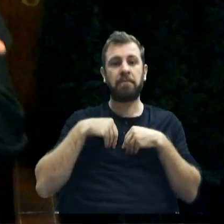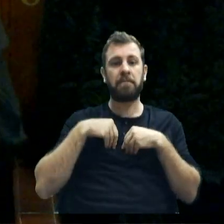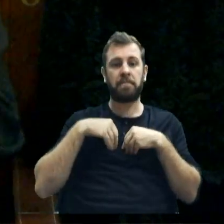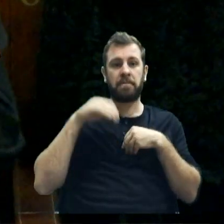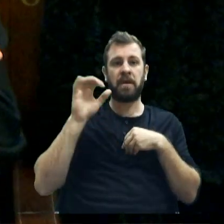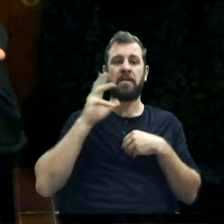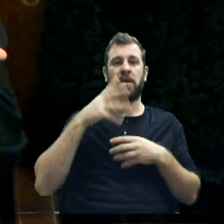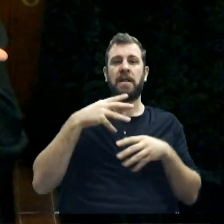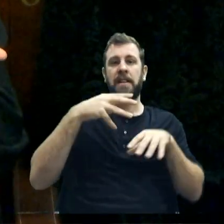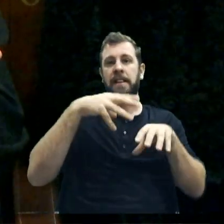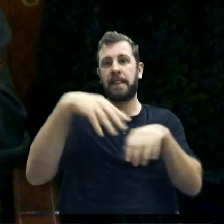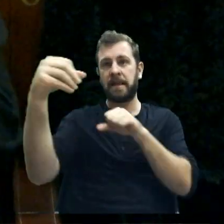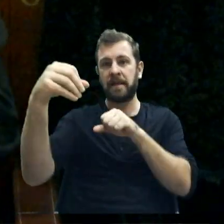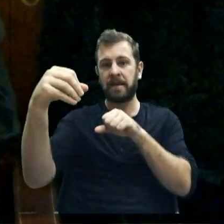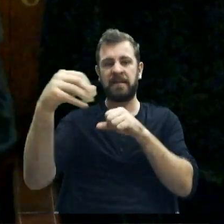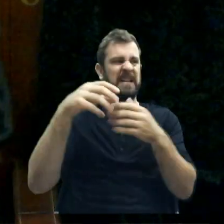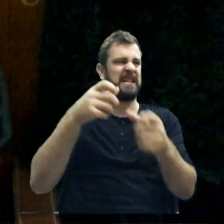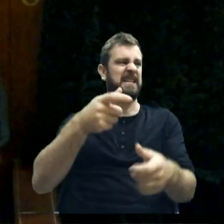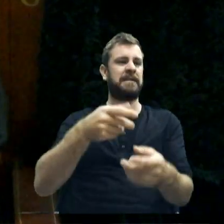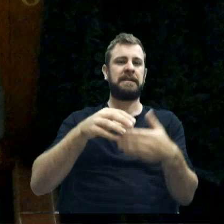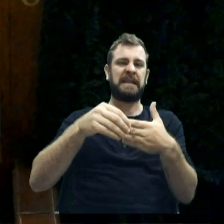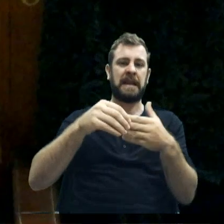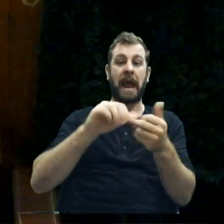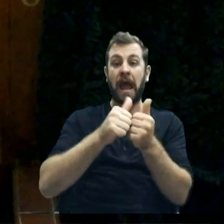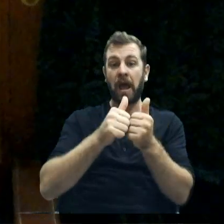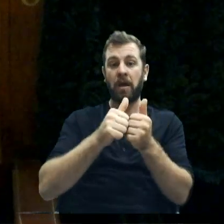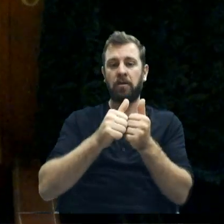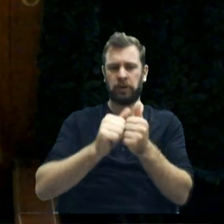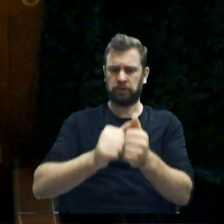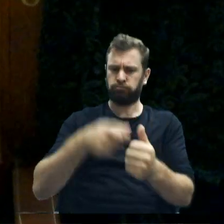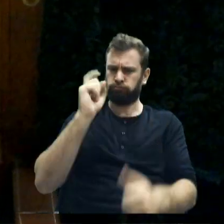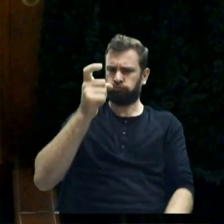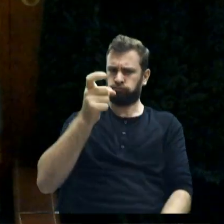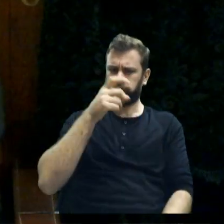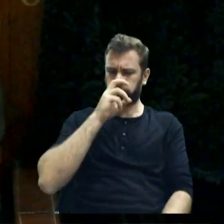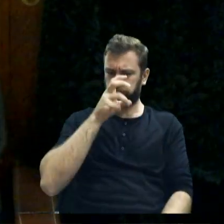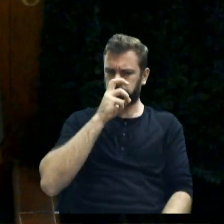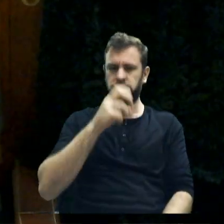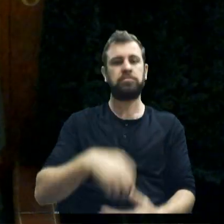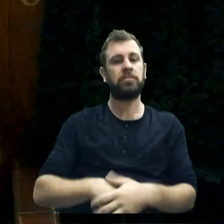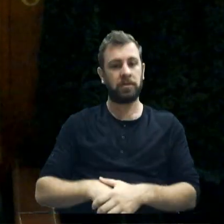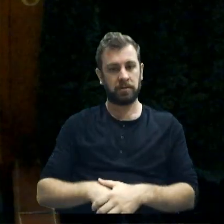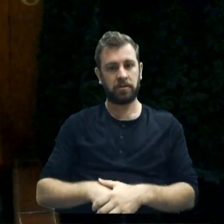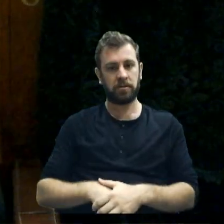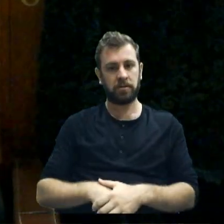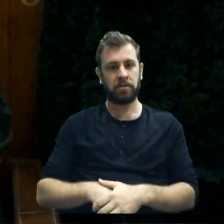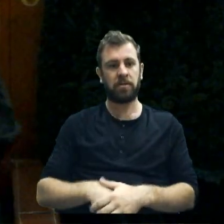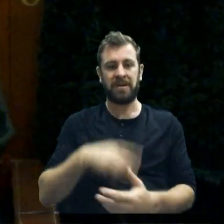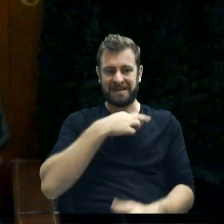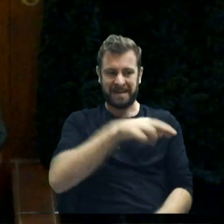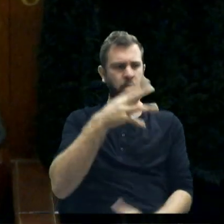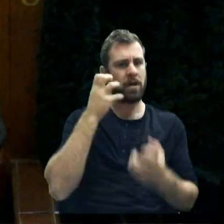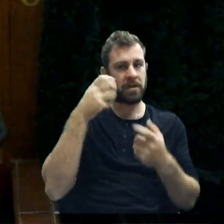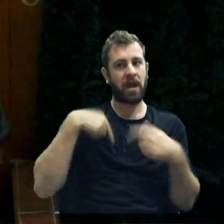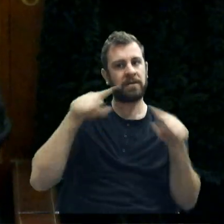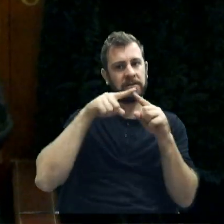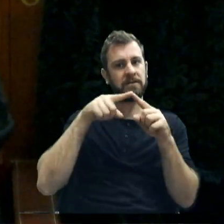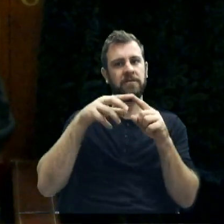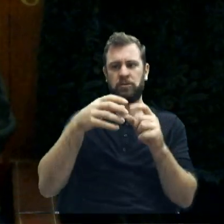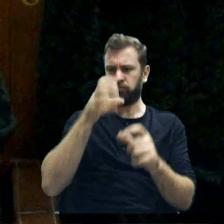fist on our family. Because that's what we believe the deen wants from us. To keep everybody in check. It's not what the deen wants from